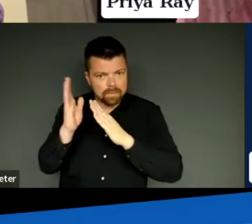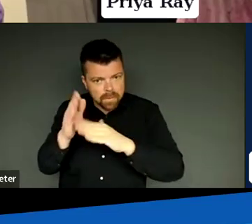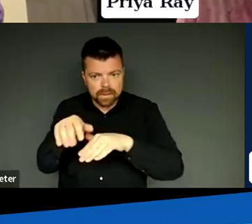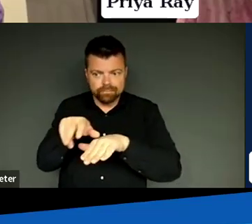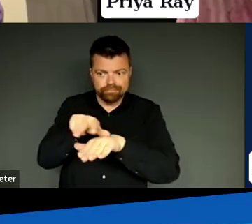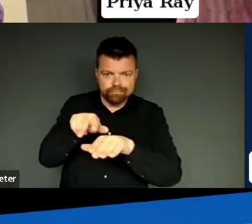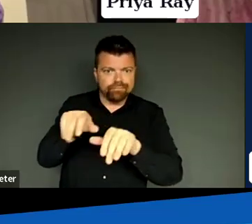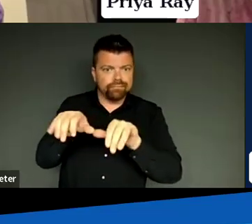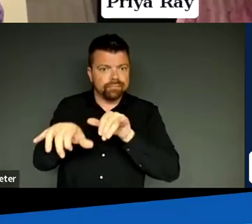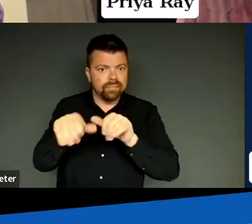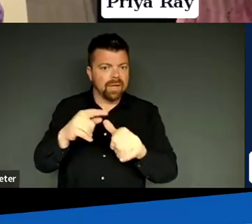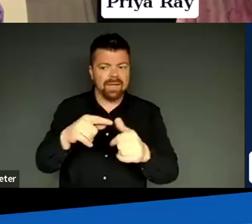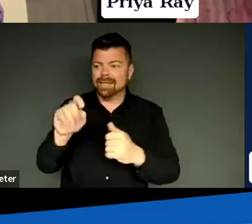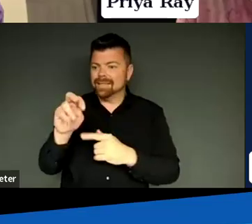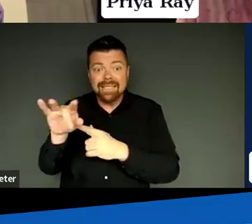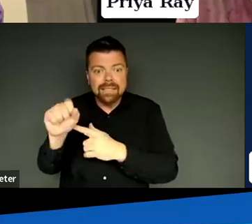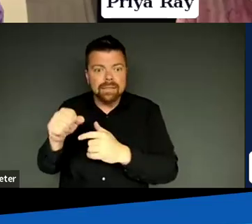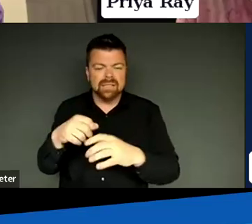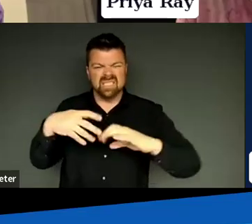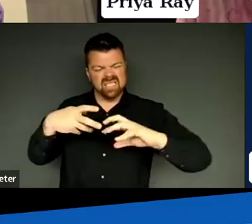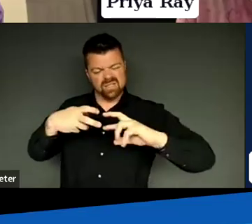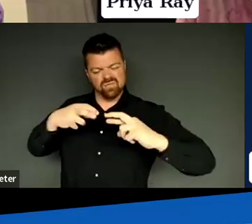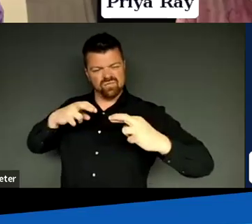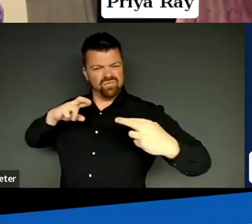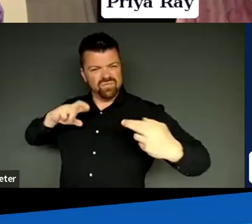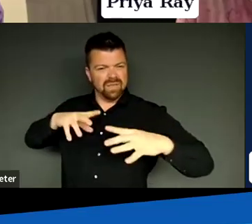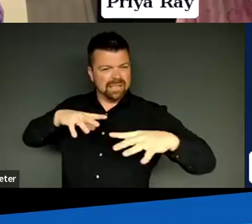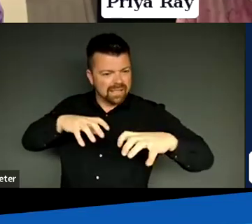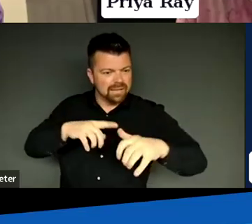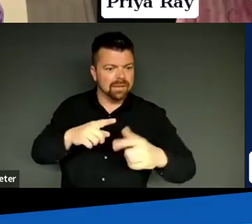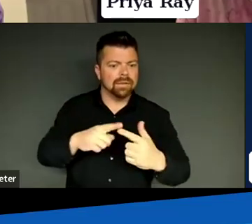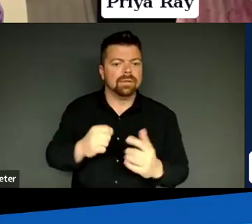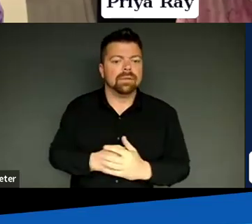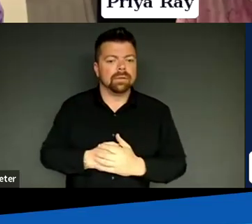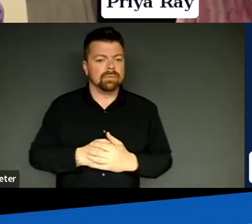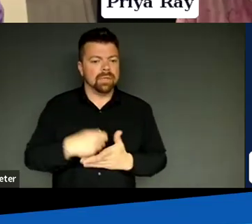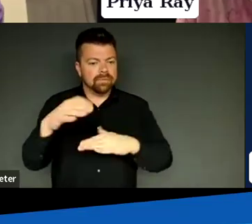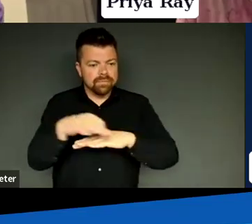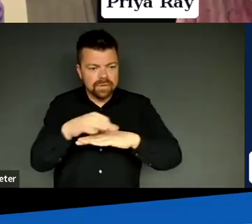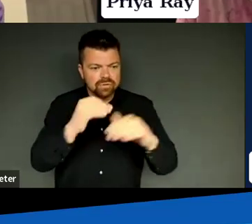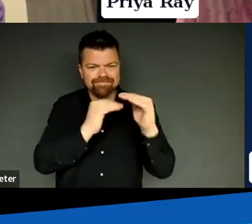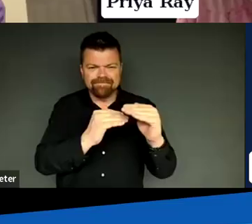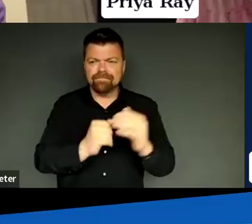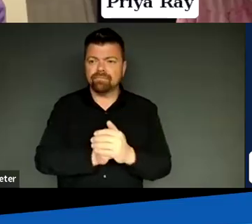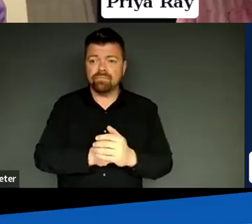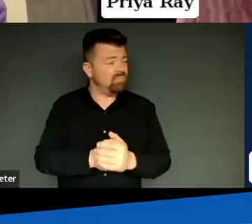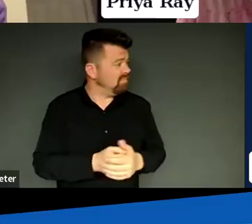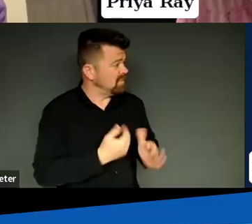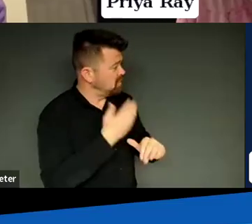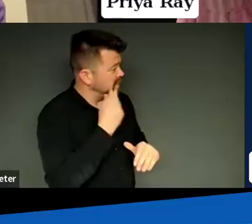Achilles tendons are tight. Is there a way to prevent this from worsening? Have any of you three had experience like